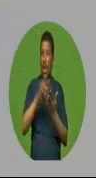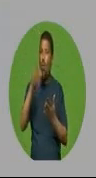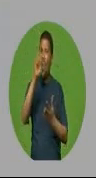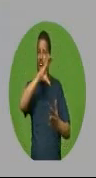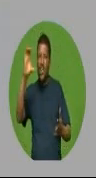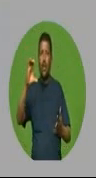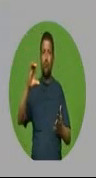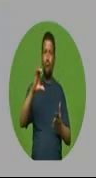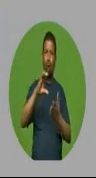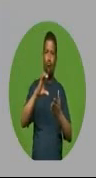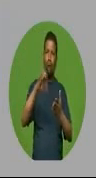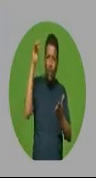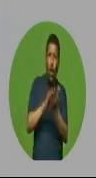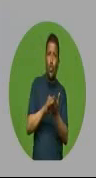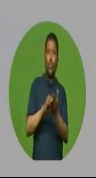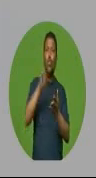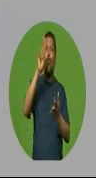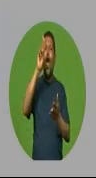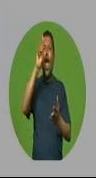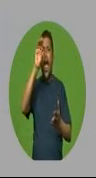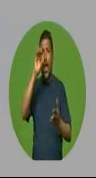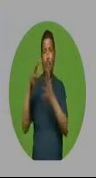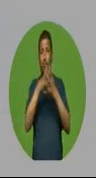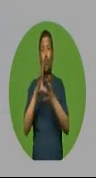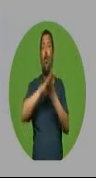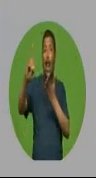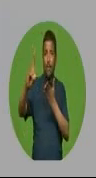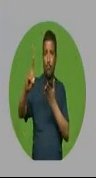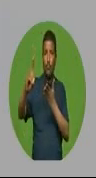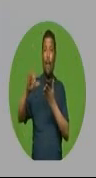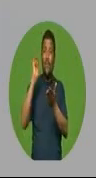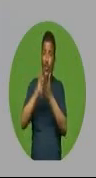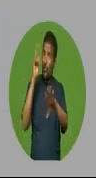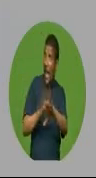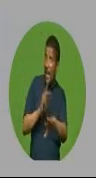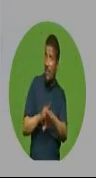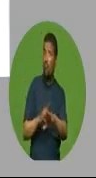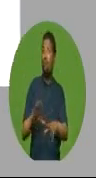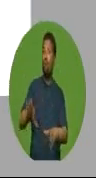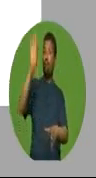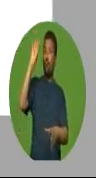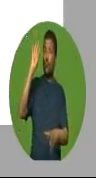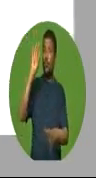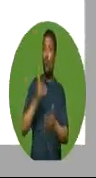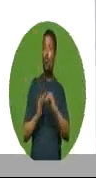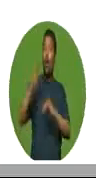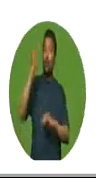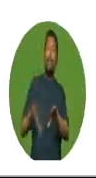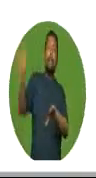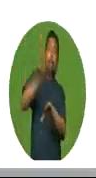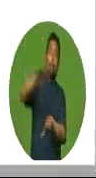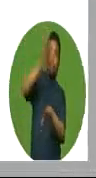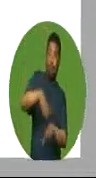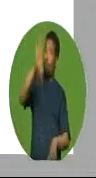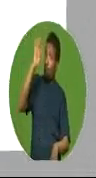77,100,000 US dollars. Over this period, earnings more than doubled. In